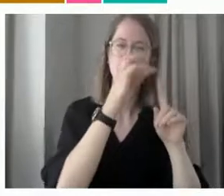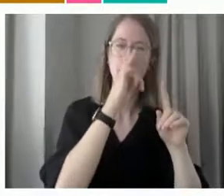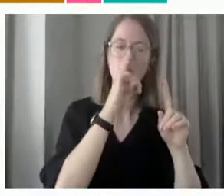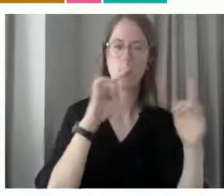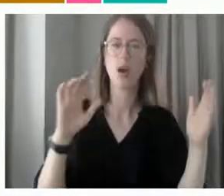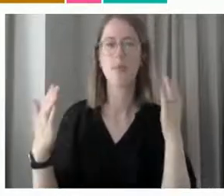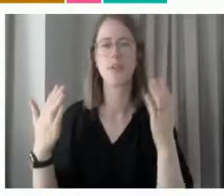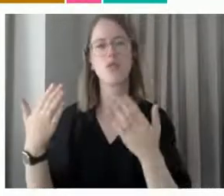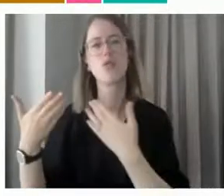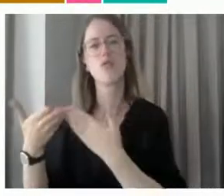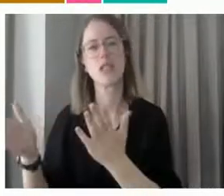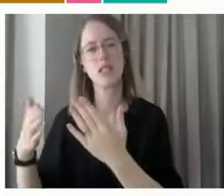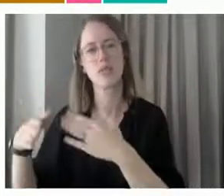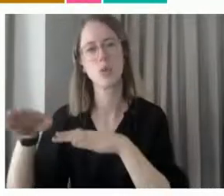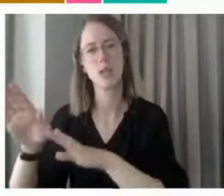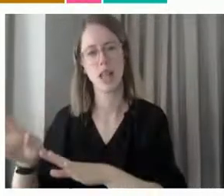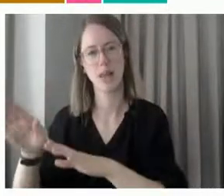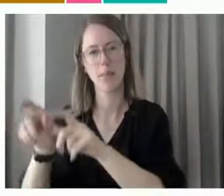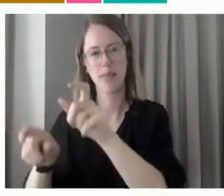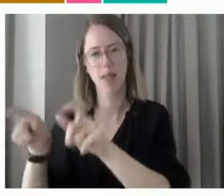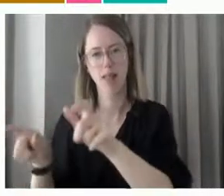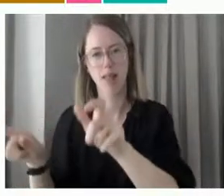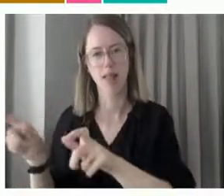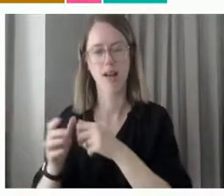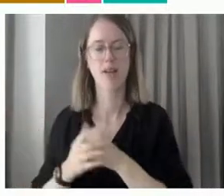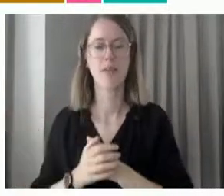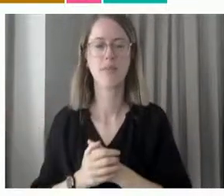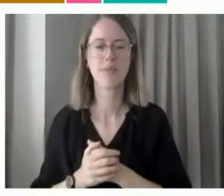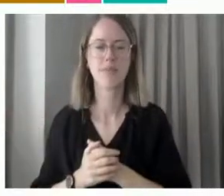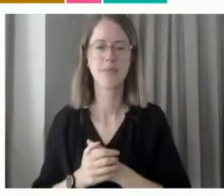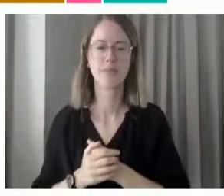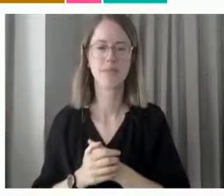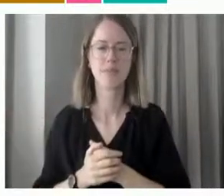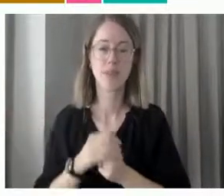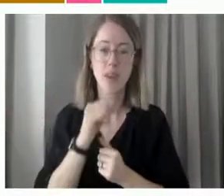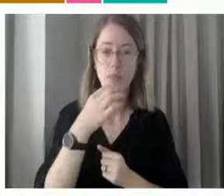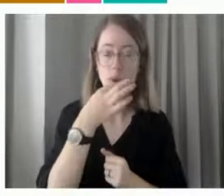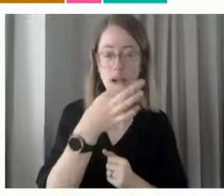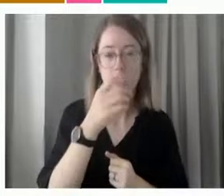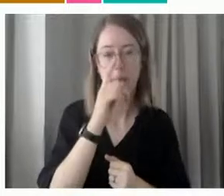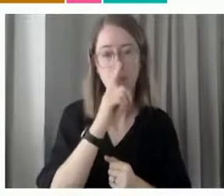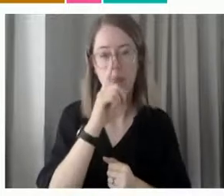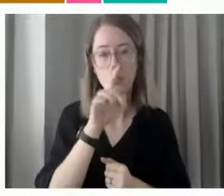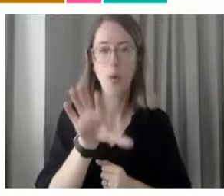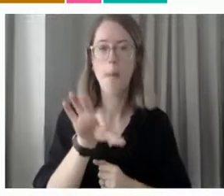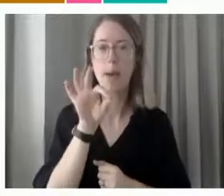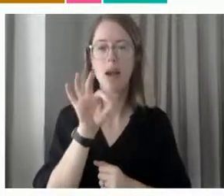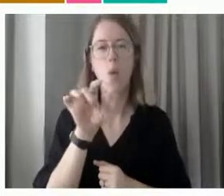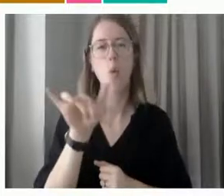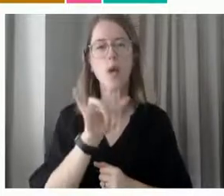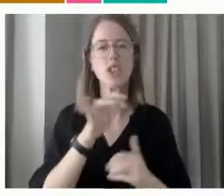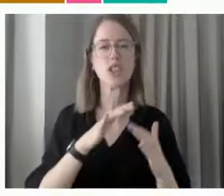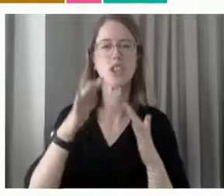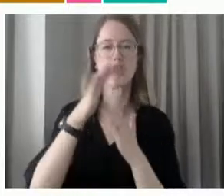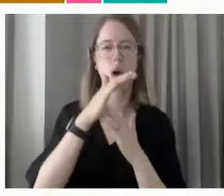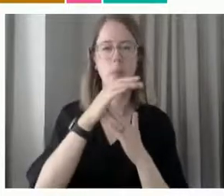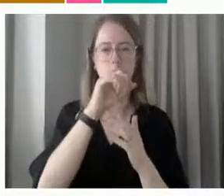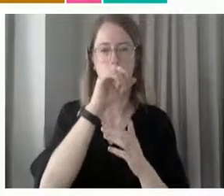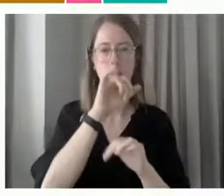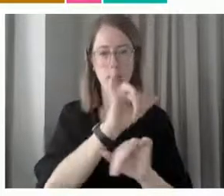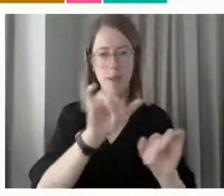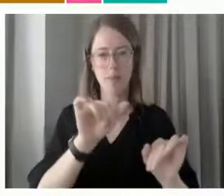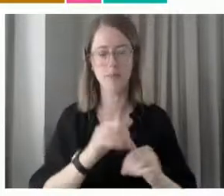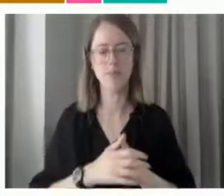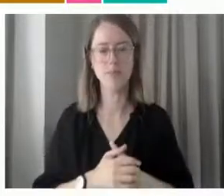Zealand. So you could, but when we ask people to pick the main one, you can